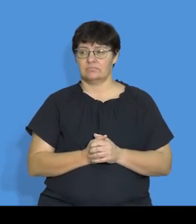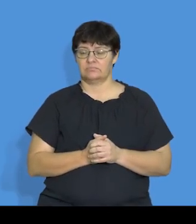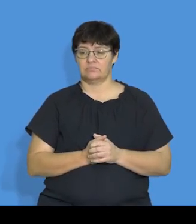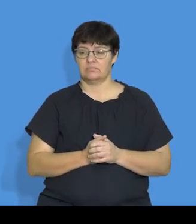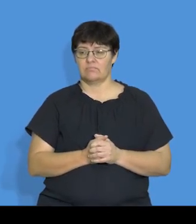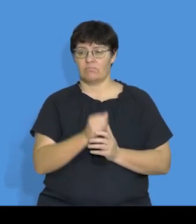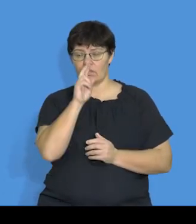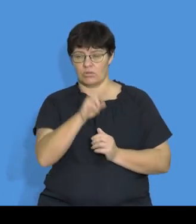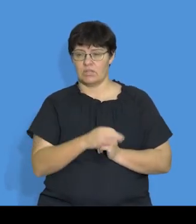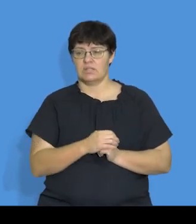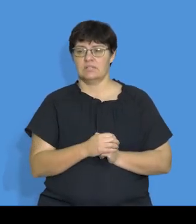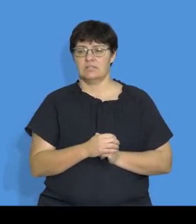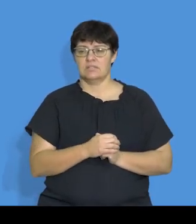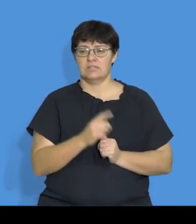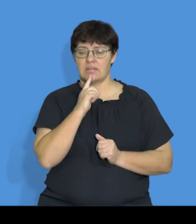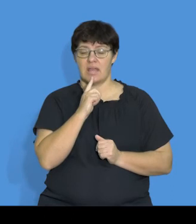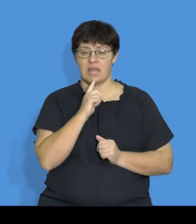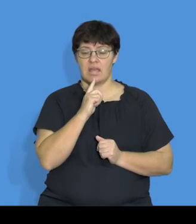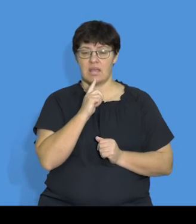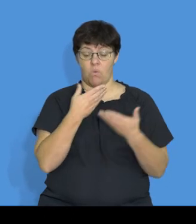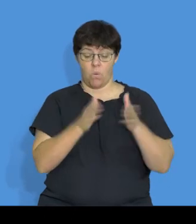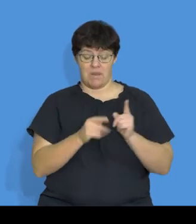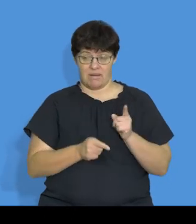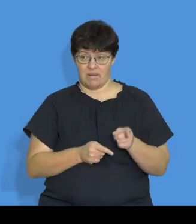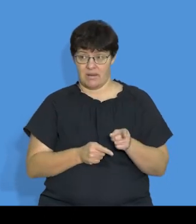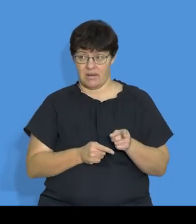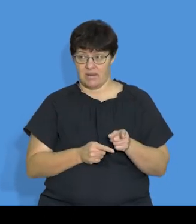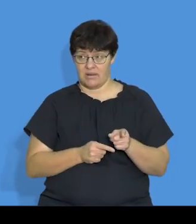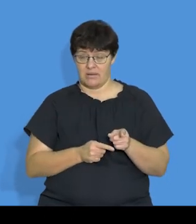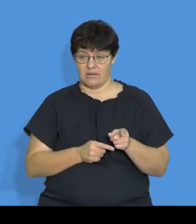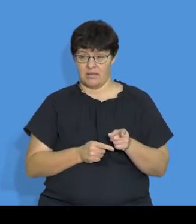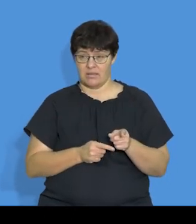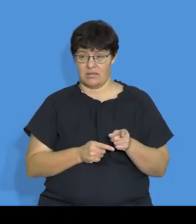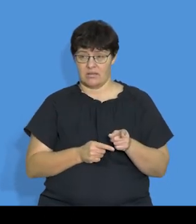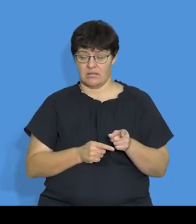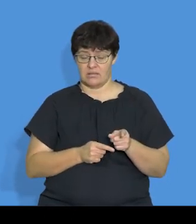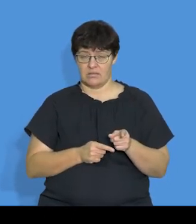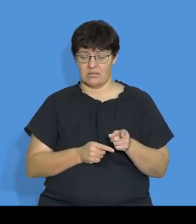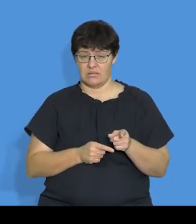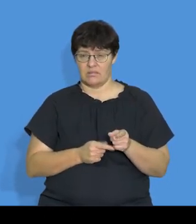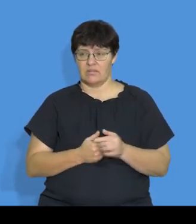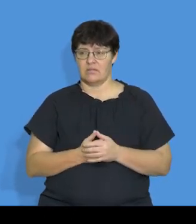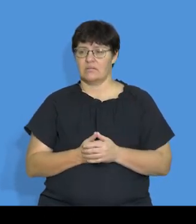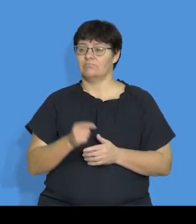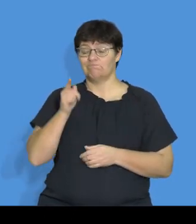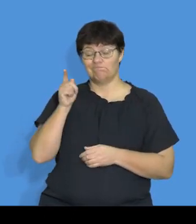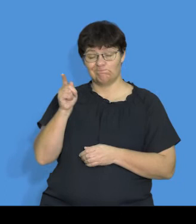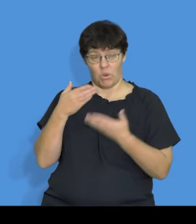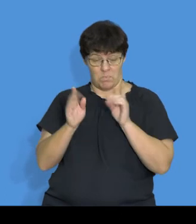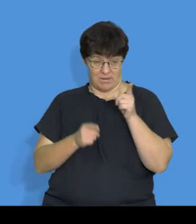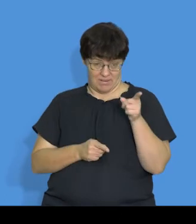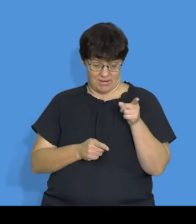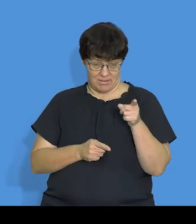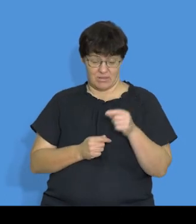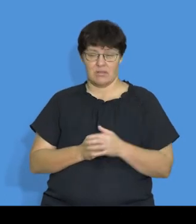look at it, it says with the switch open, okay, you can realize that even in the given circuit, the switch is open,